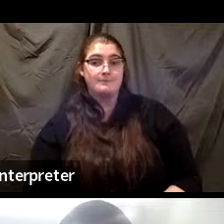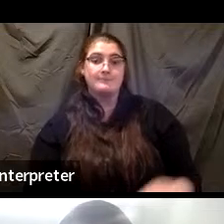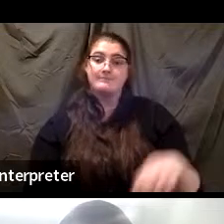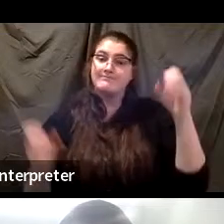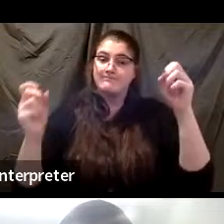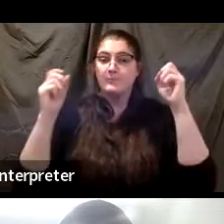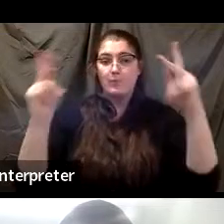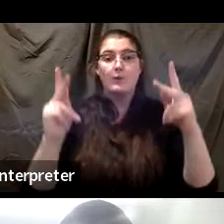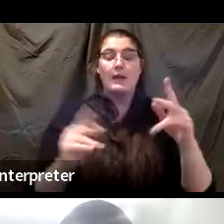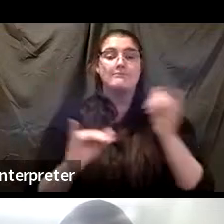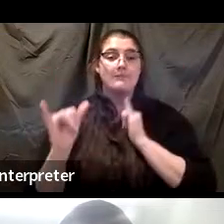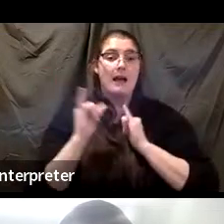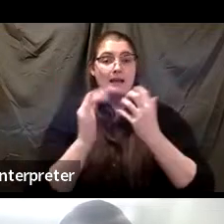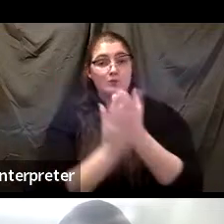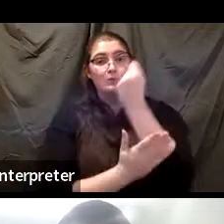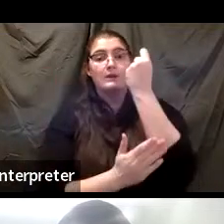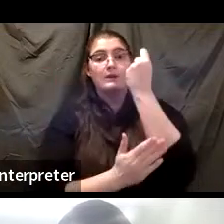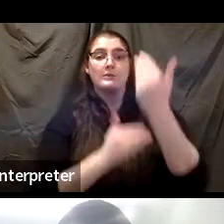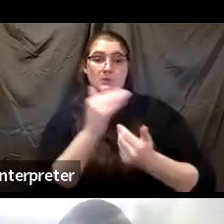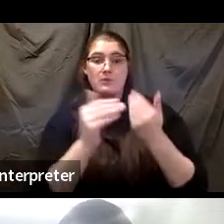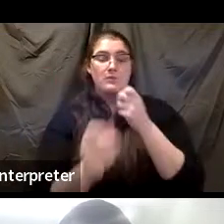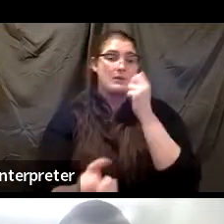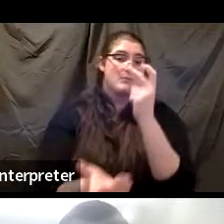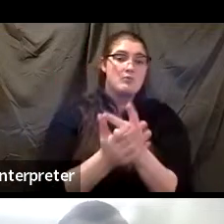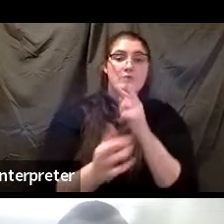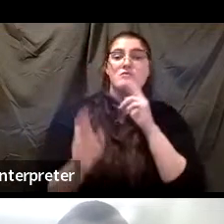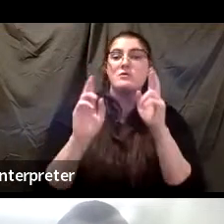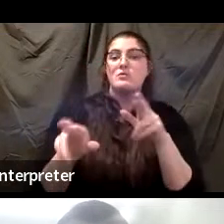Okay, ayes have it. Move forward. We approve that report and we'll